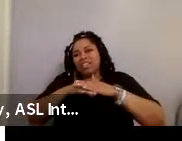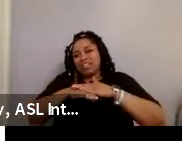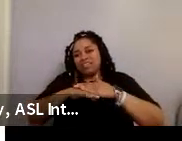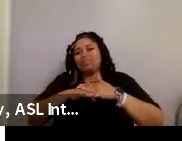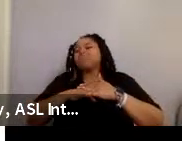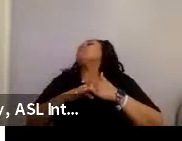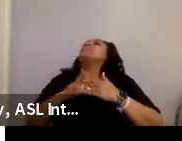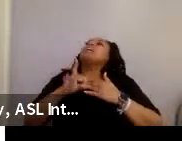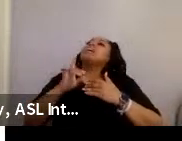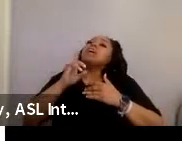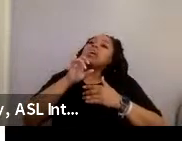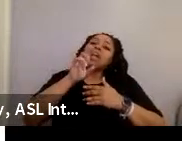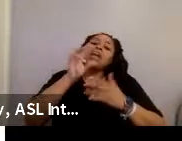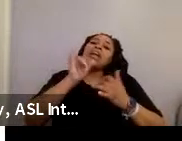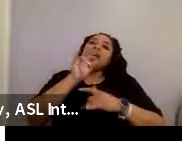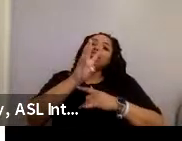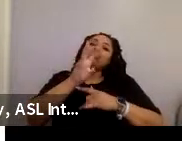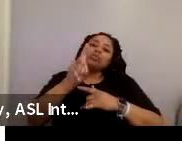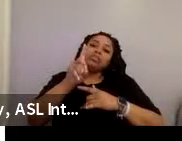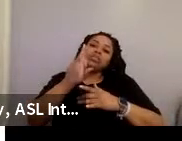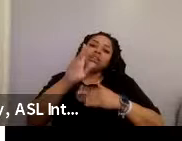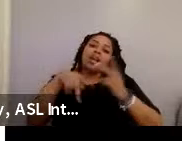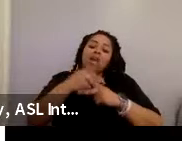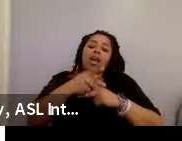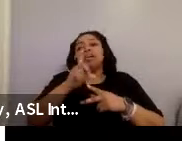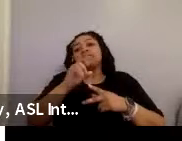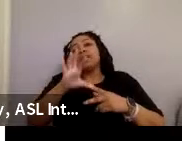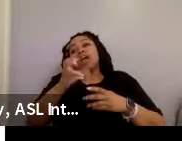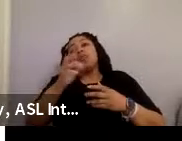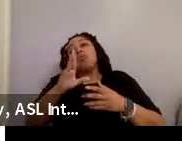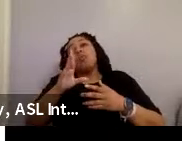in 2D type documents or media.